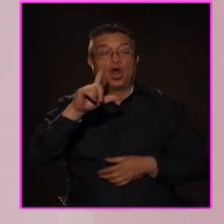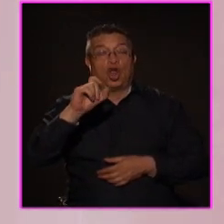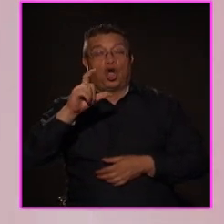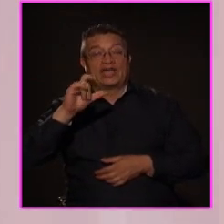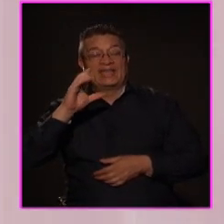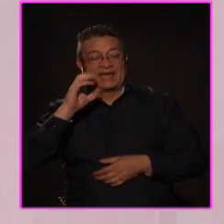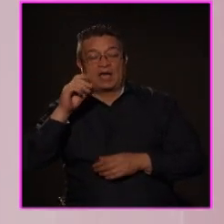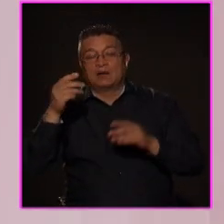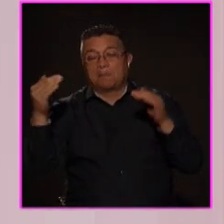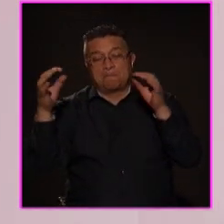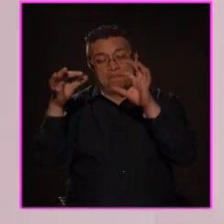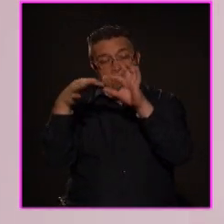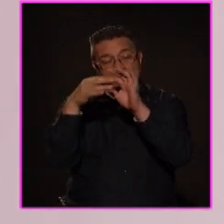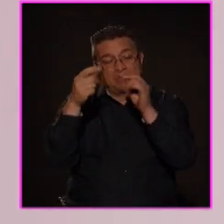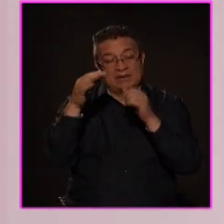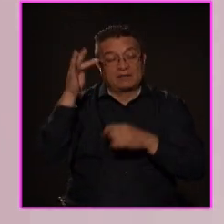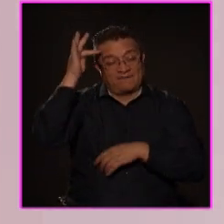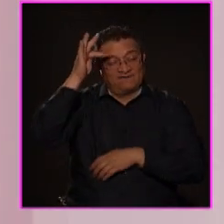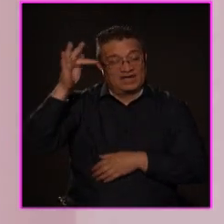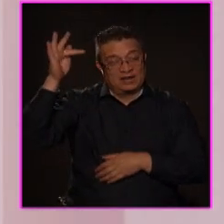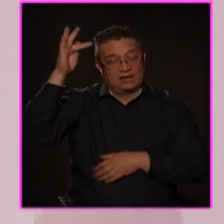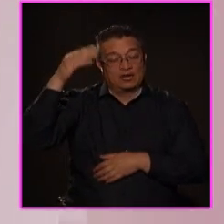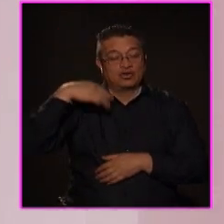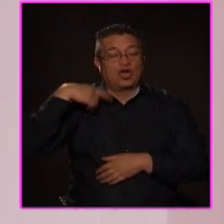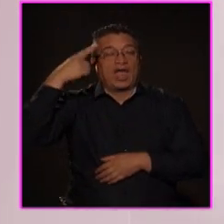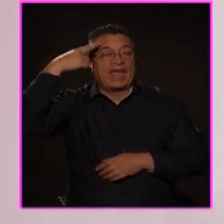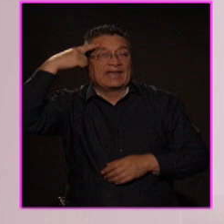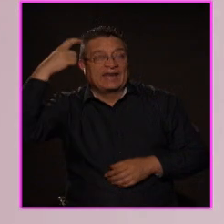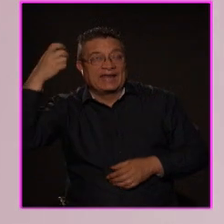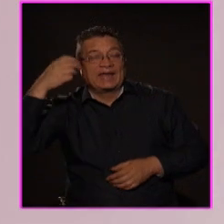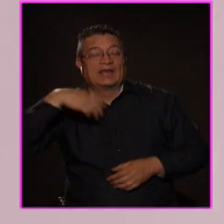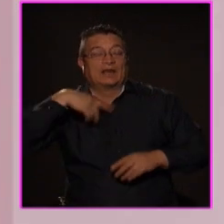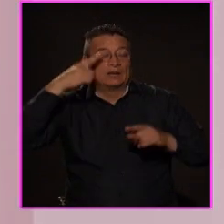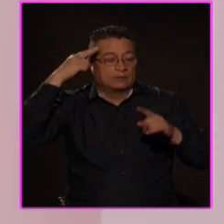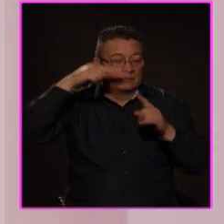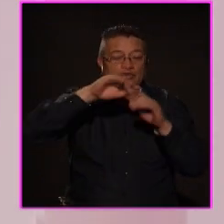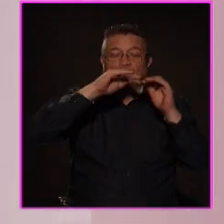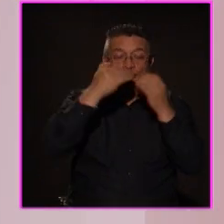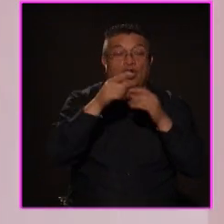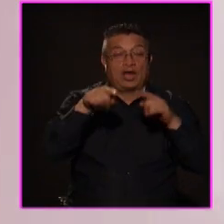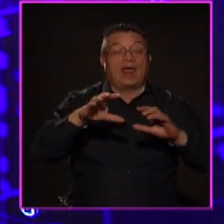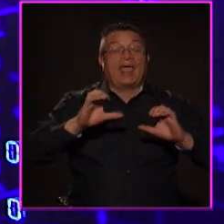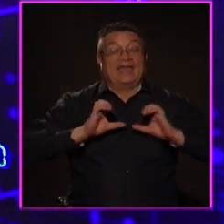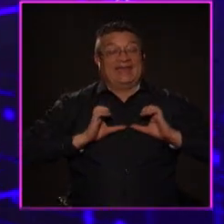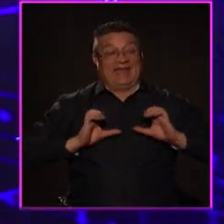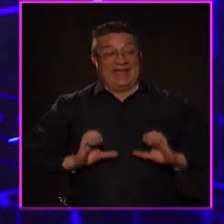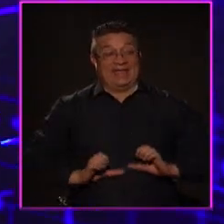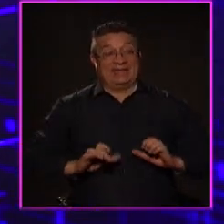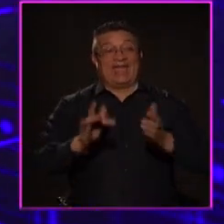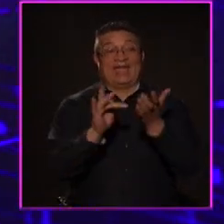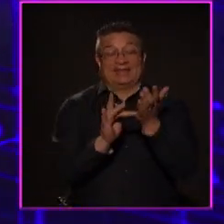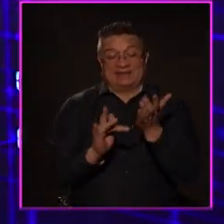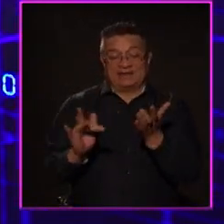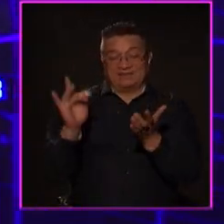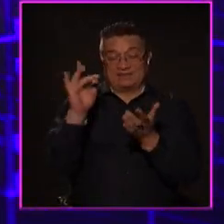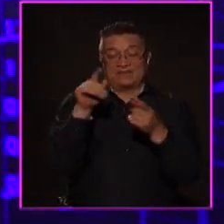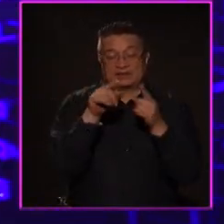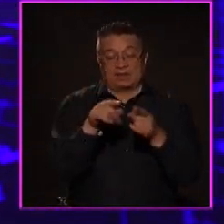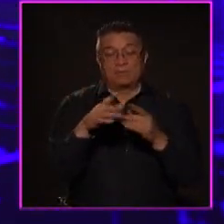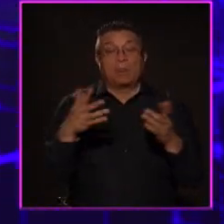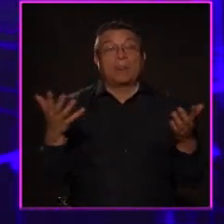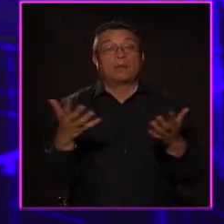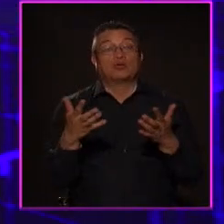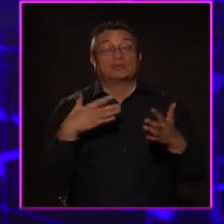on. Now I want to move to the ethics of artificial intelligence, because these epistemic limitations, they create